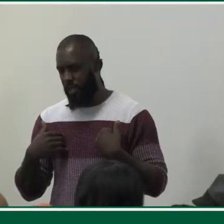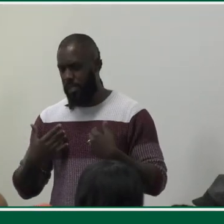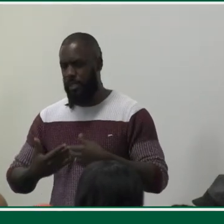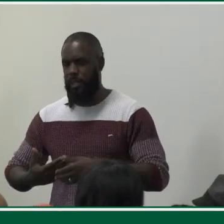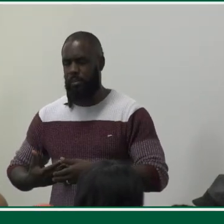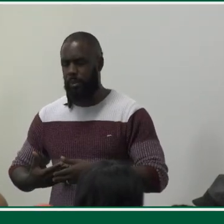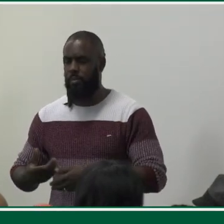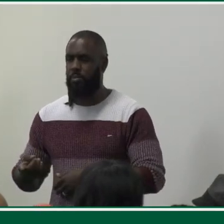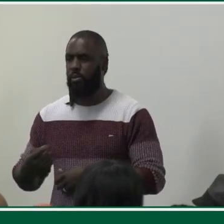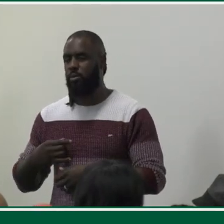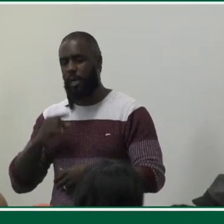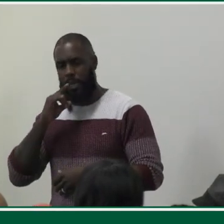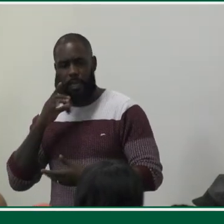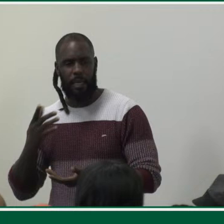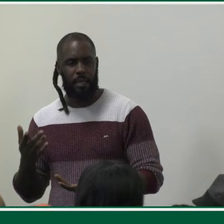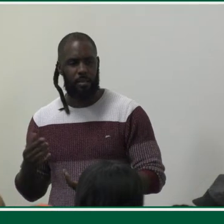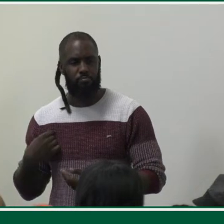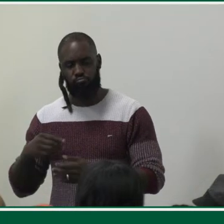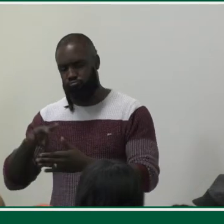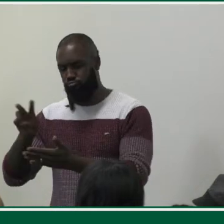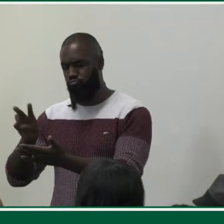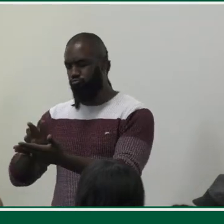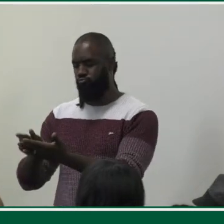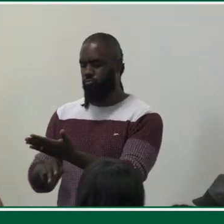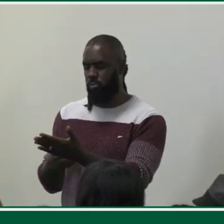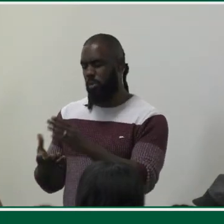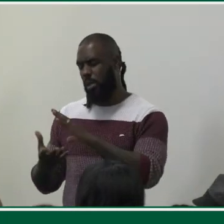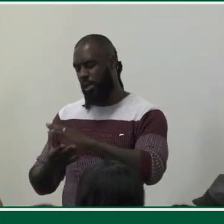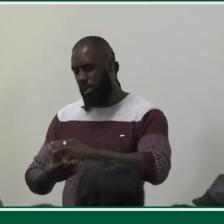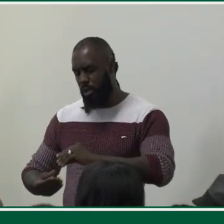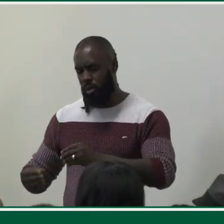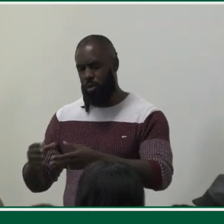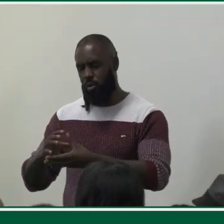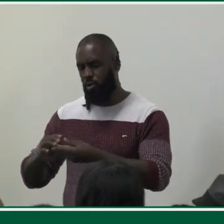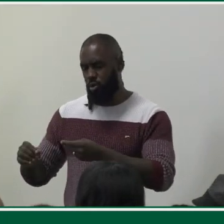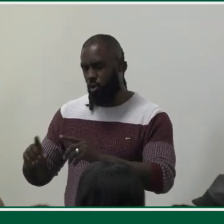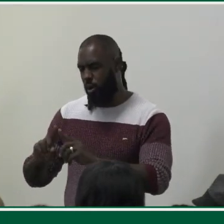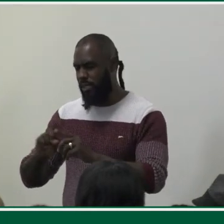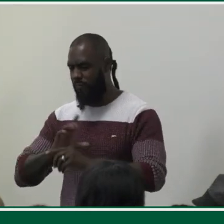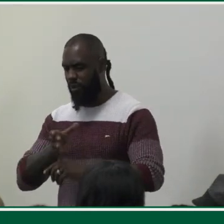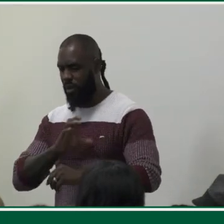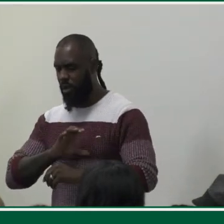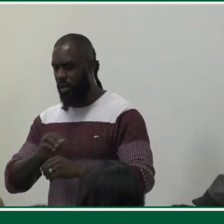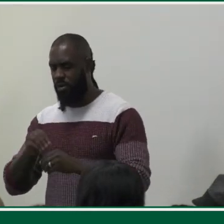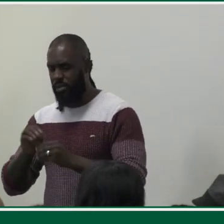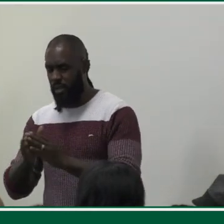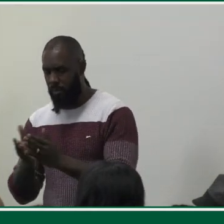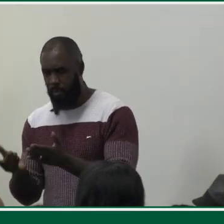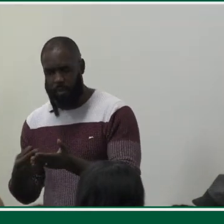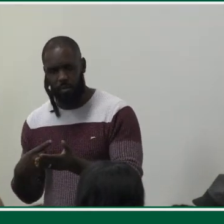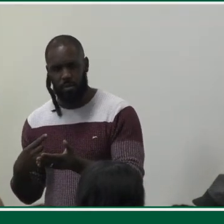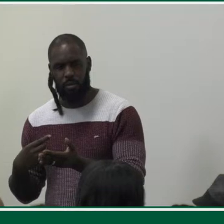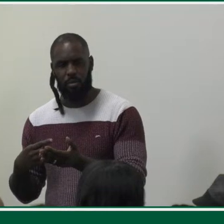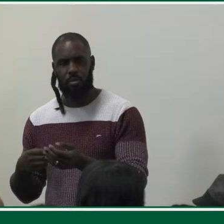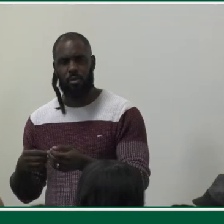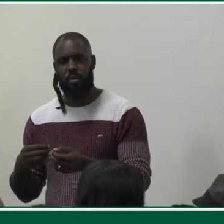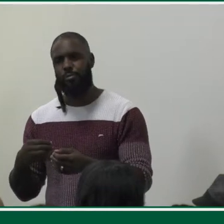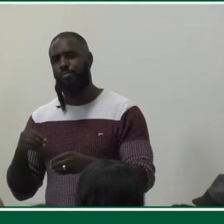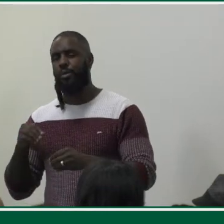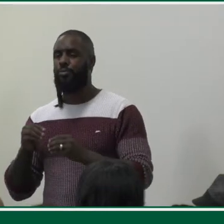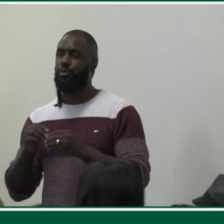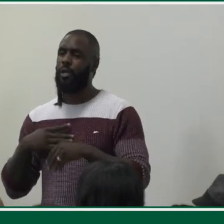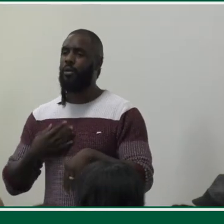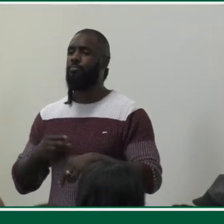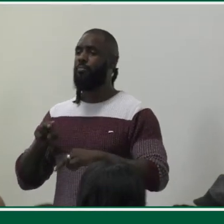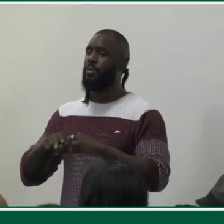reading a book, and the storylines and the characters are like looking out the window